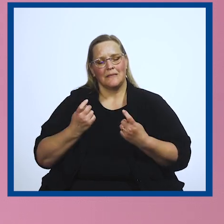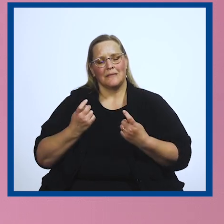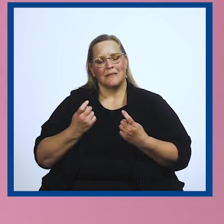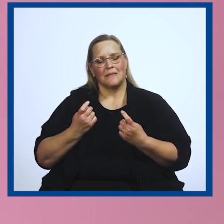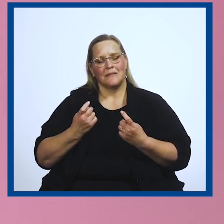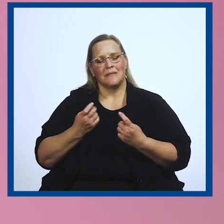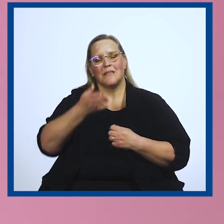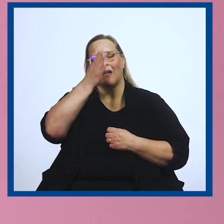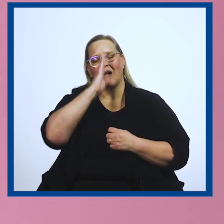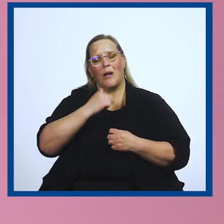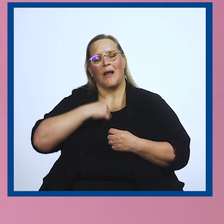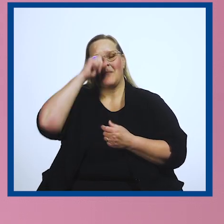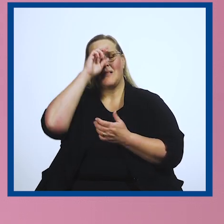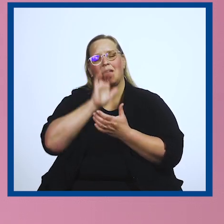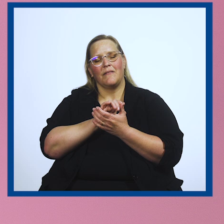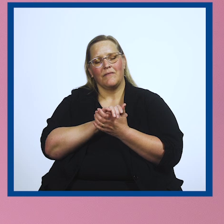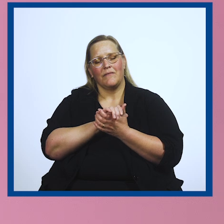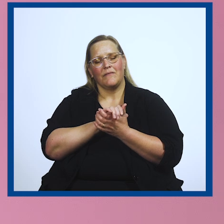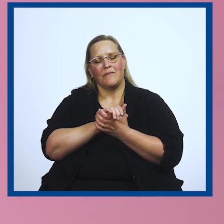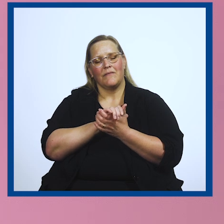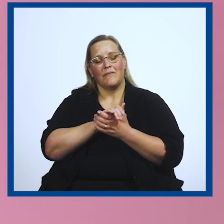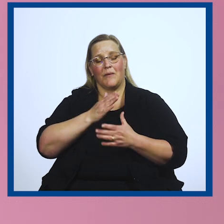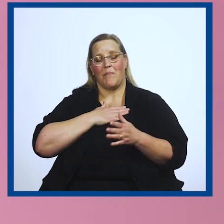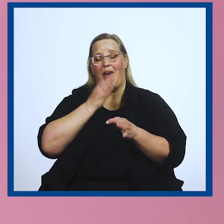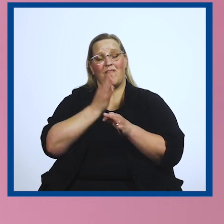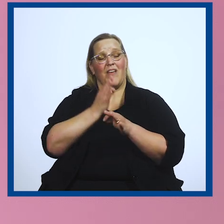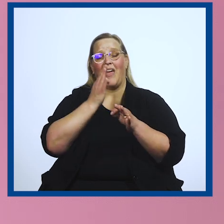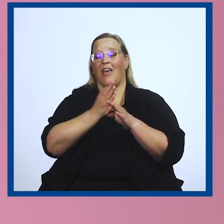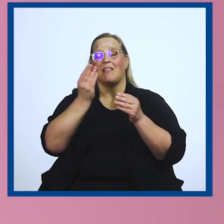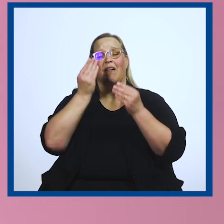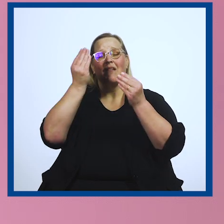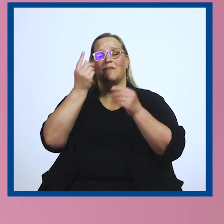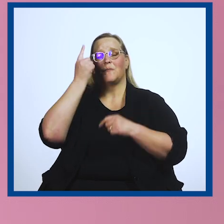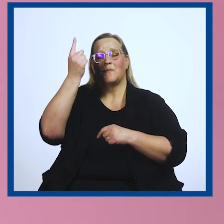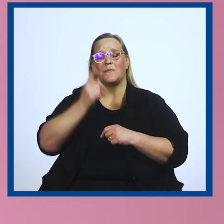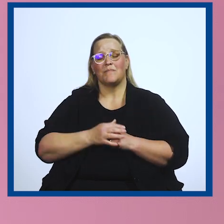God, I believe. I put my faith in you.